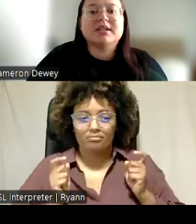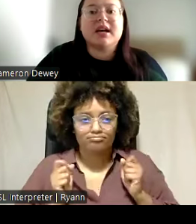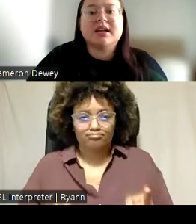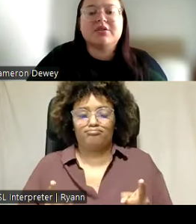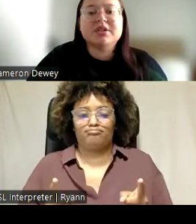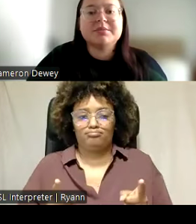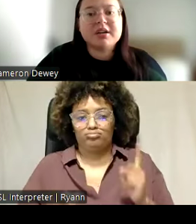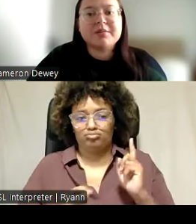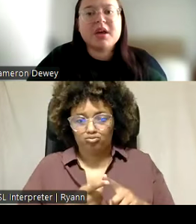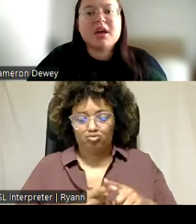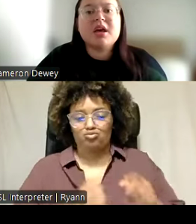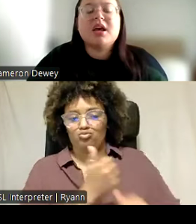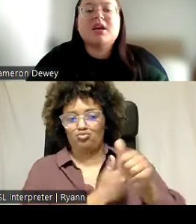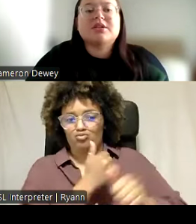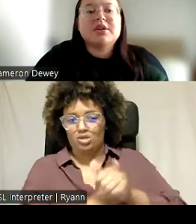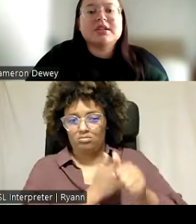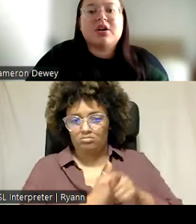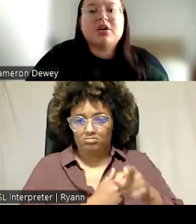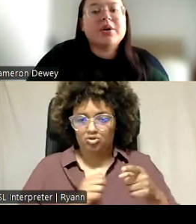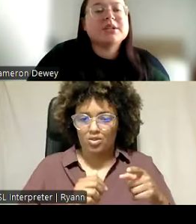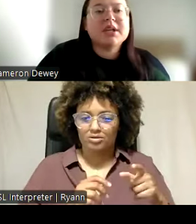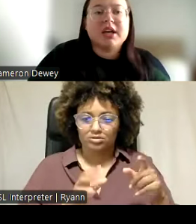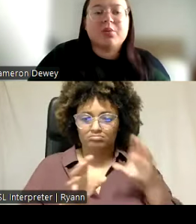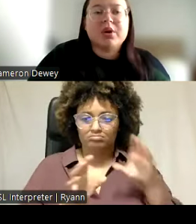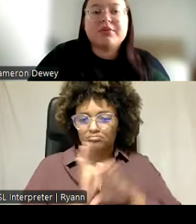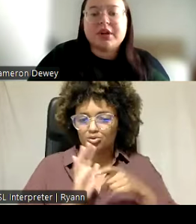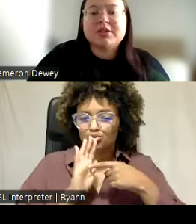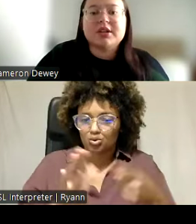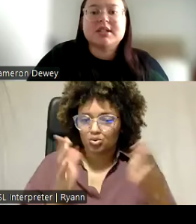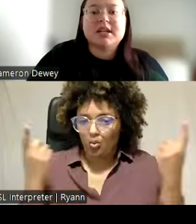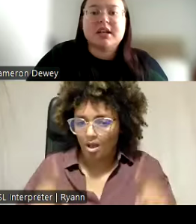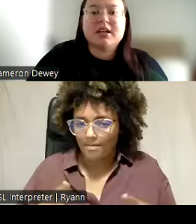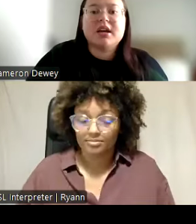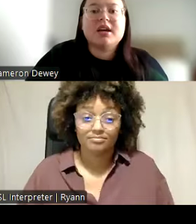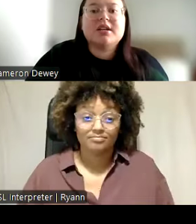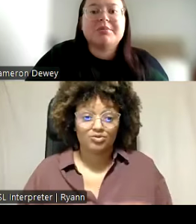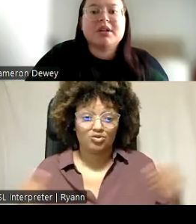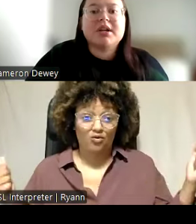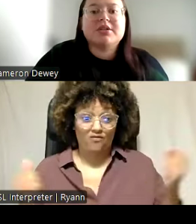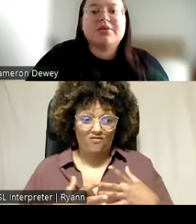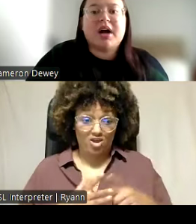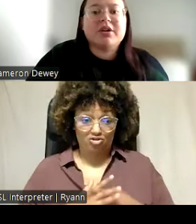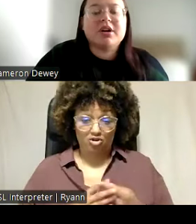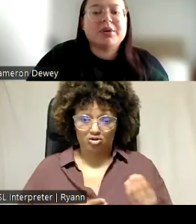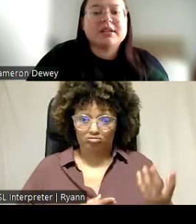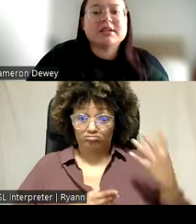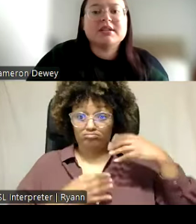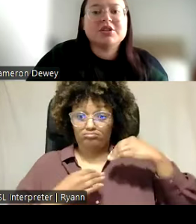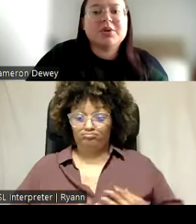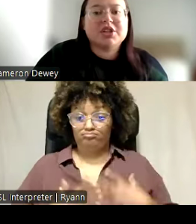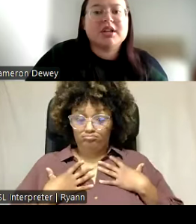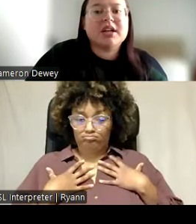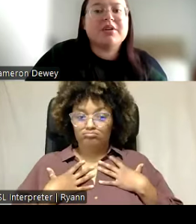body decides how to respond. So this is all going to begin when fear starts to kick in. Typically, a survivor appraises